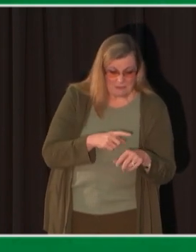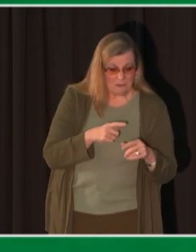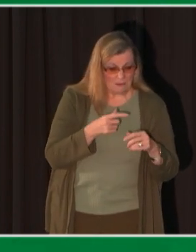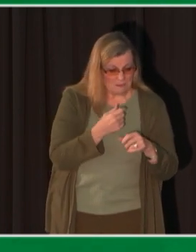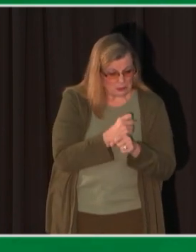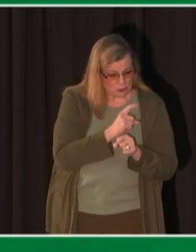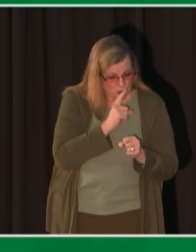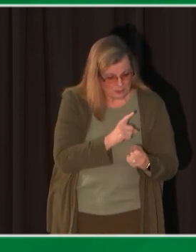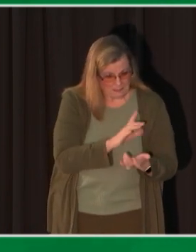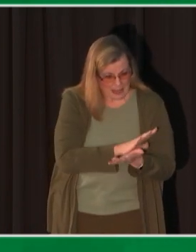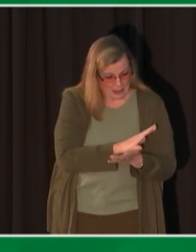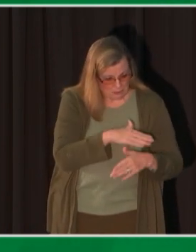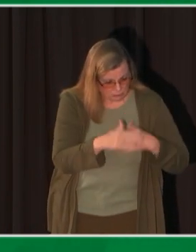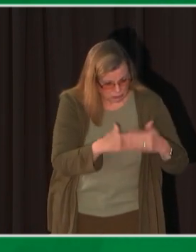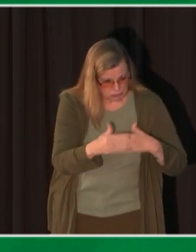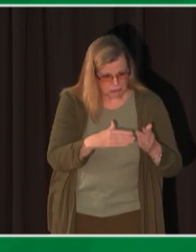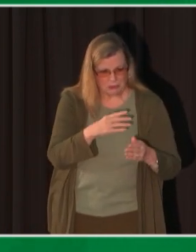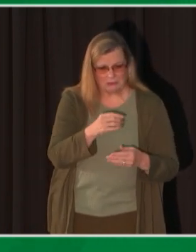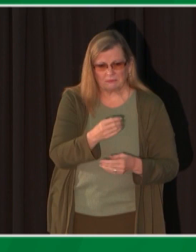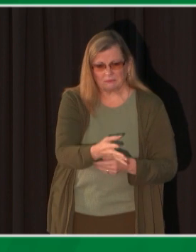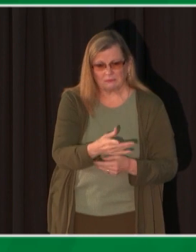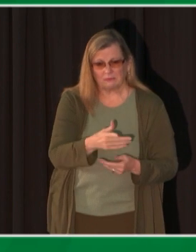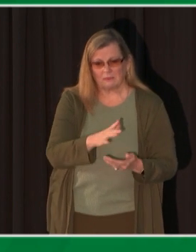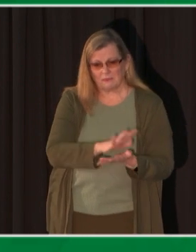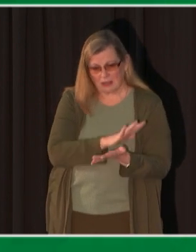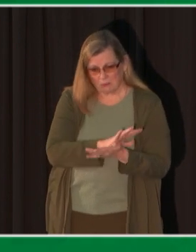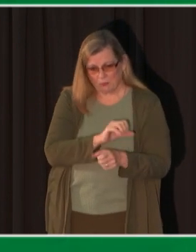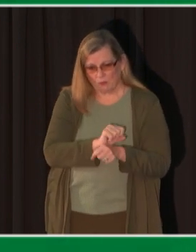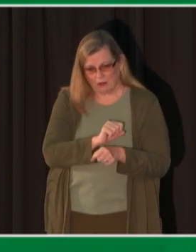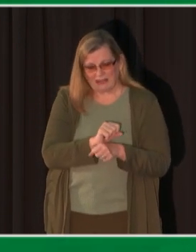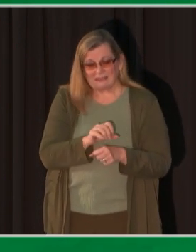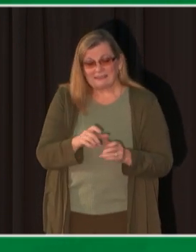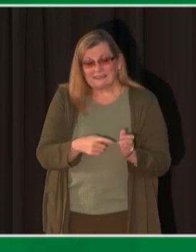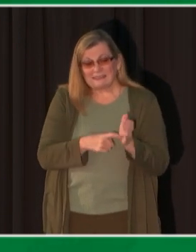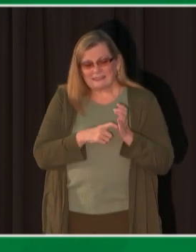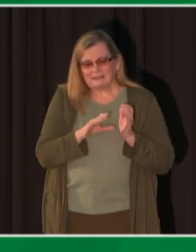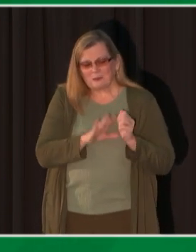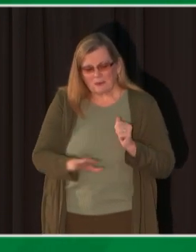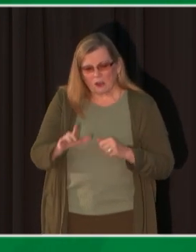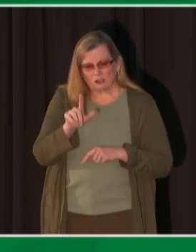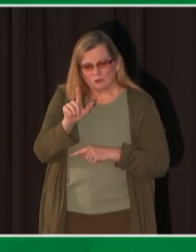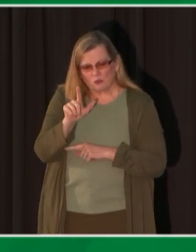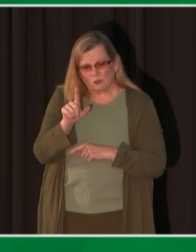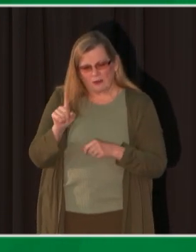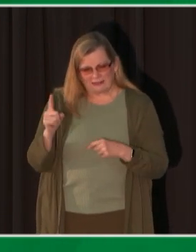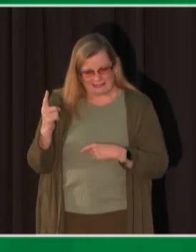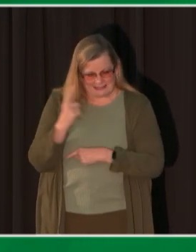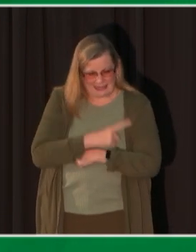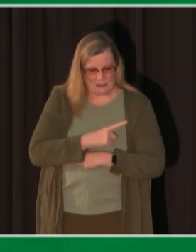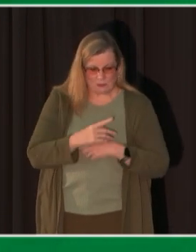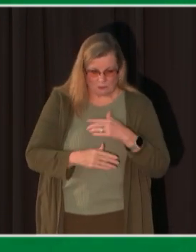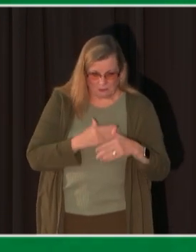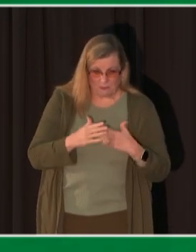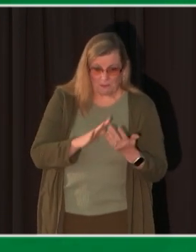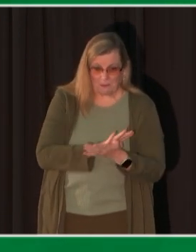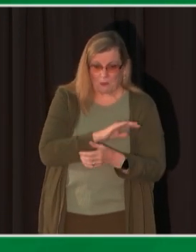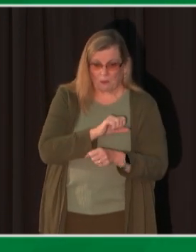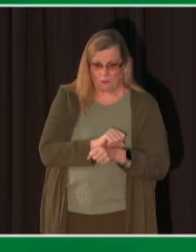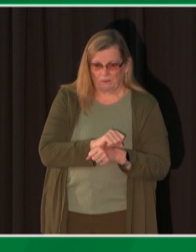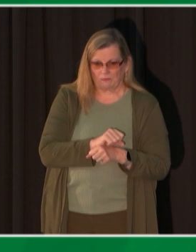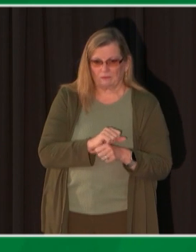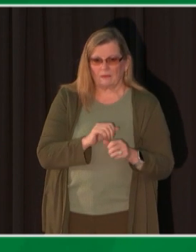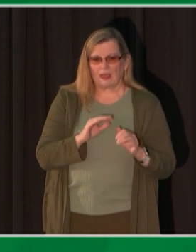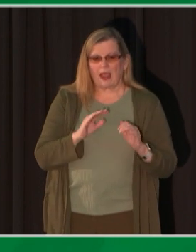it's taken 21 days to process claims. By adding more resources and providing